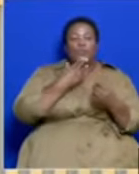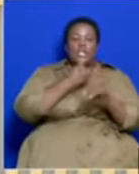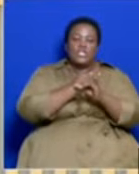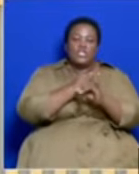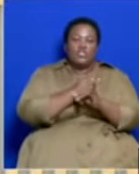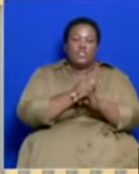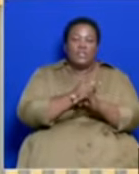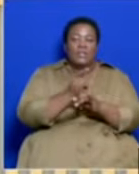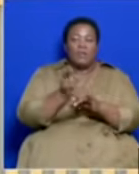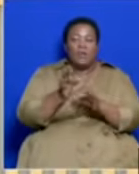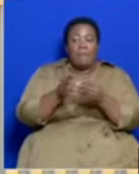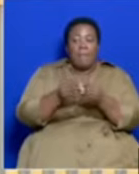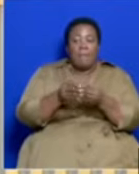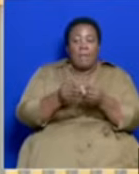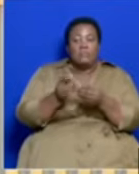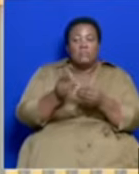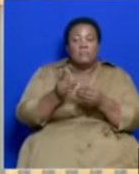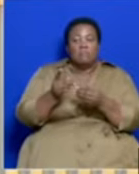see that? Yeah.